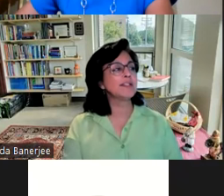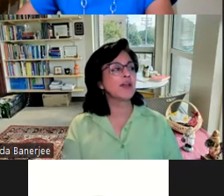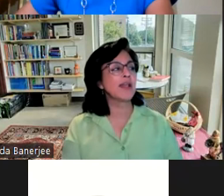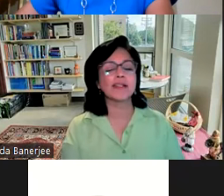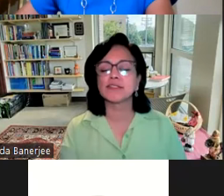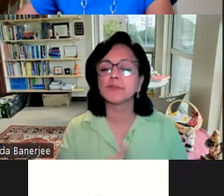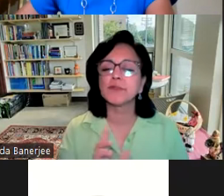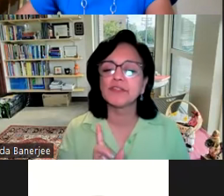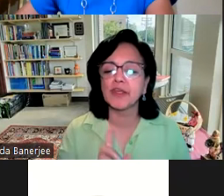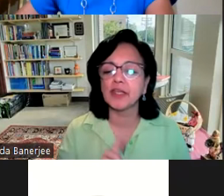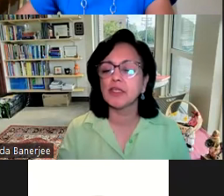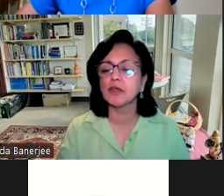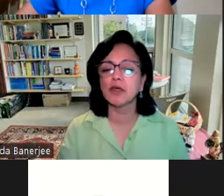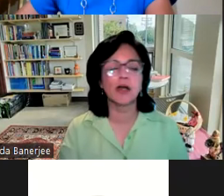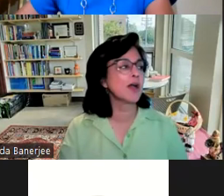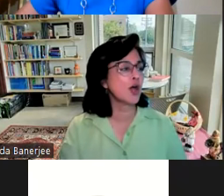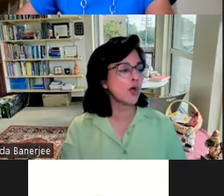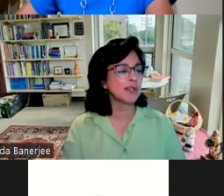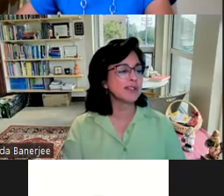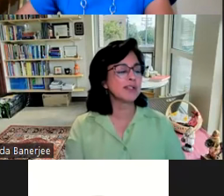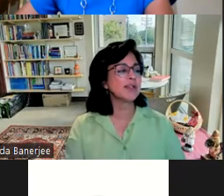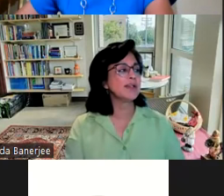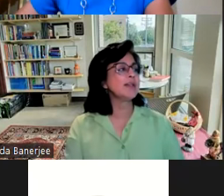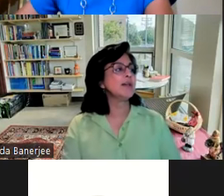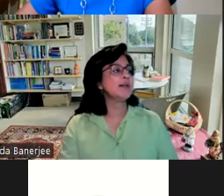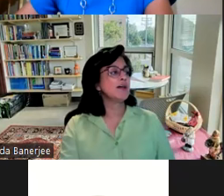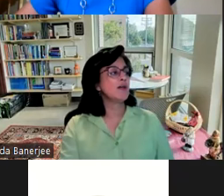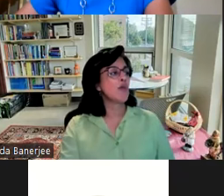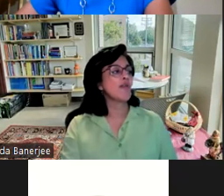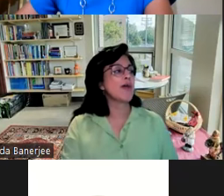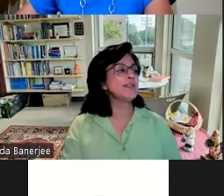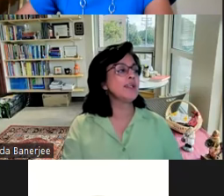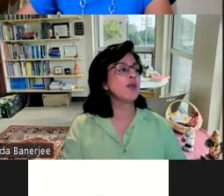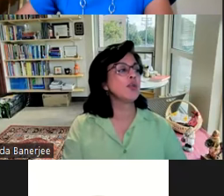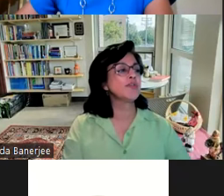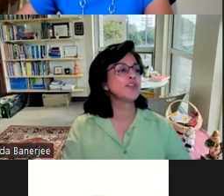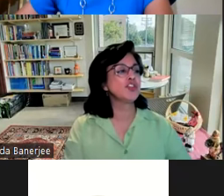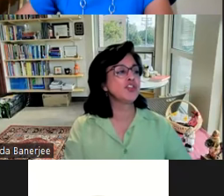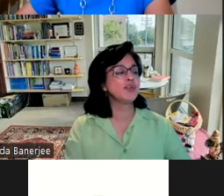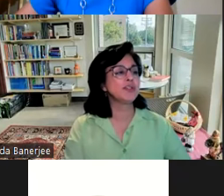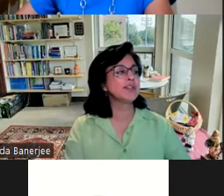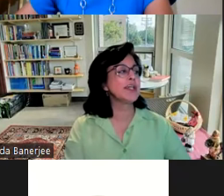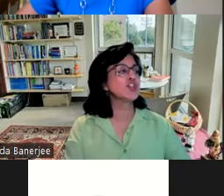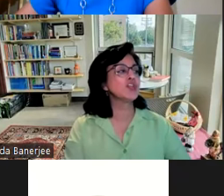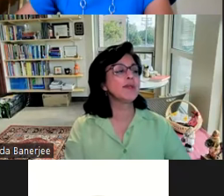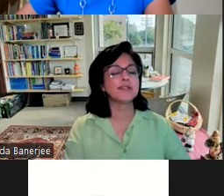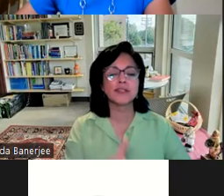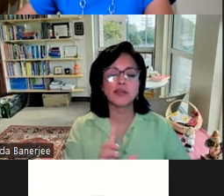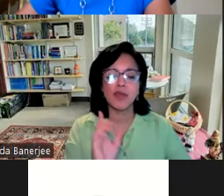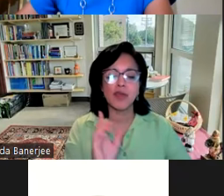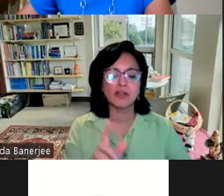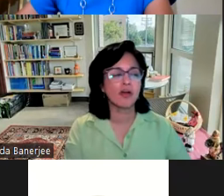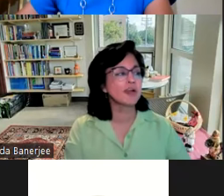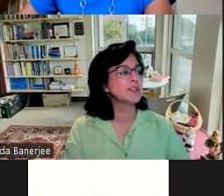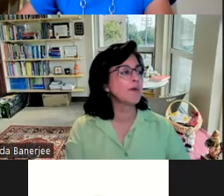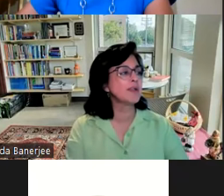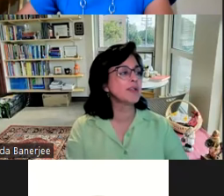Let's look at specifically goals. When writing goals for students, there should be a